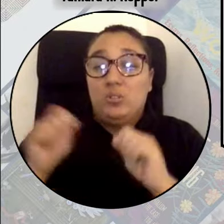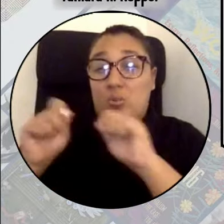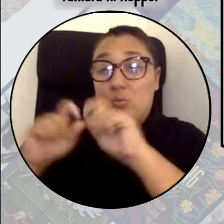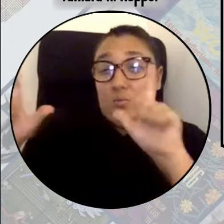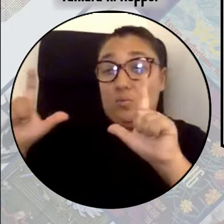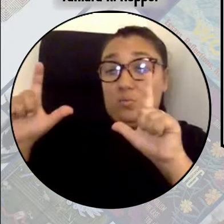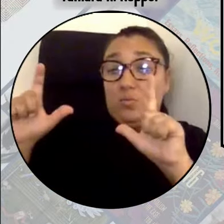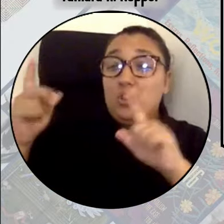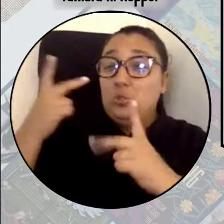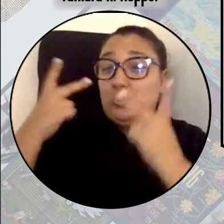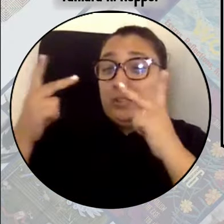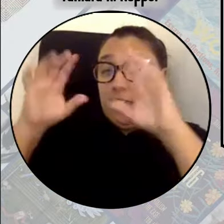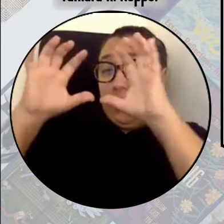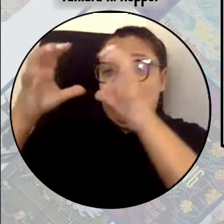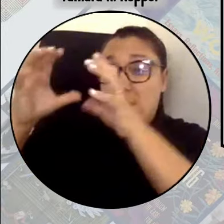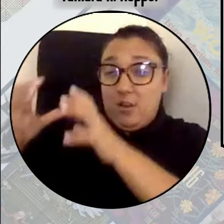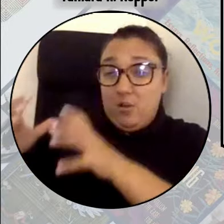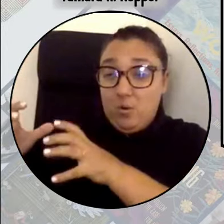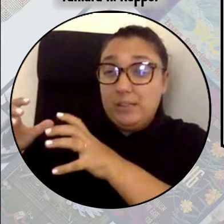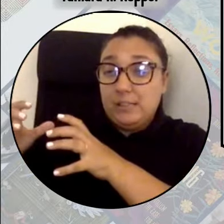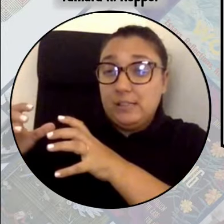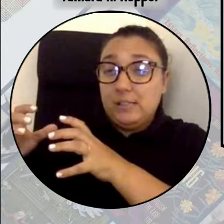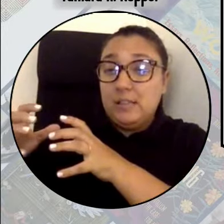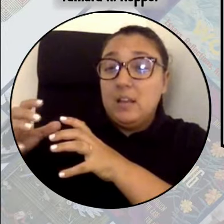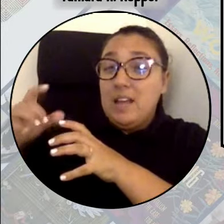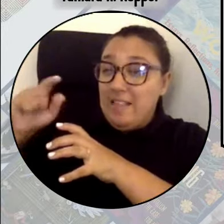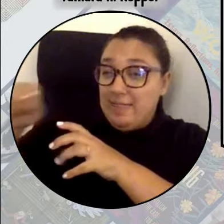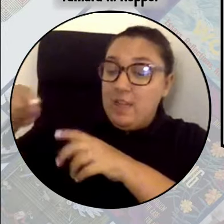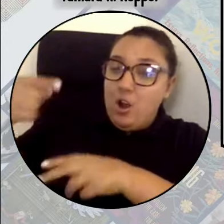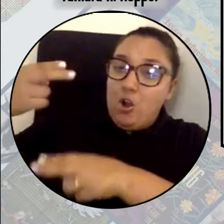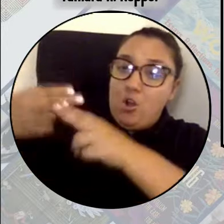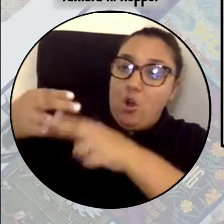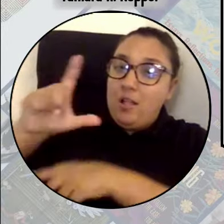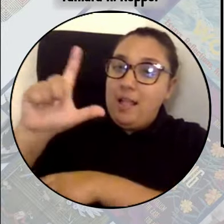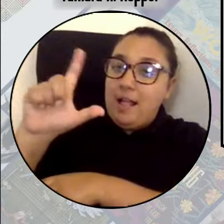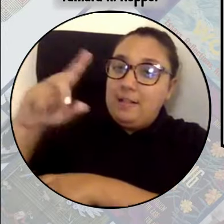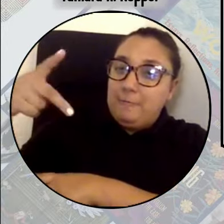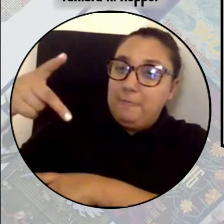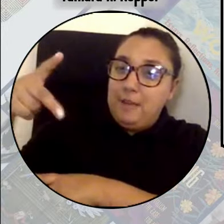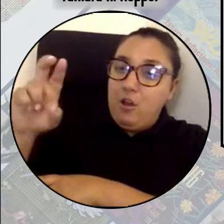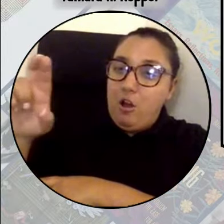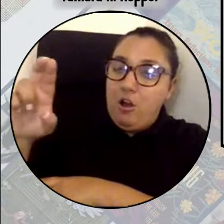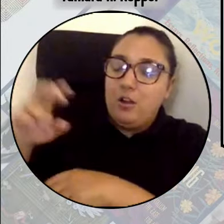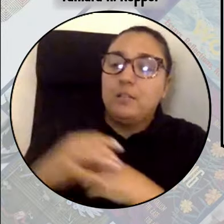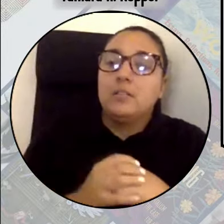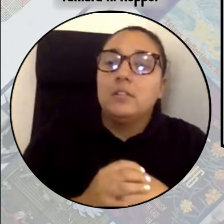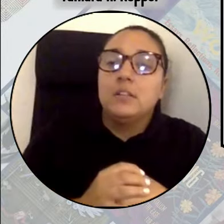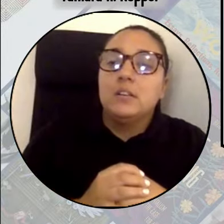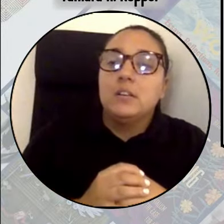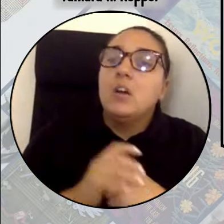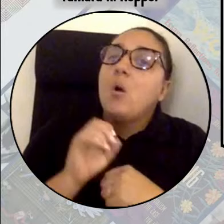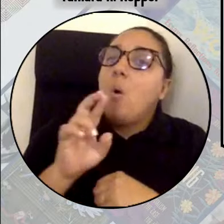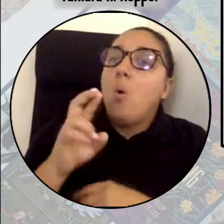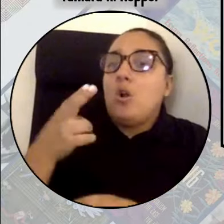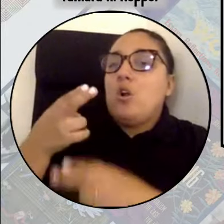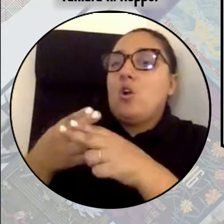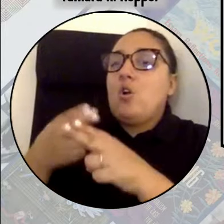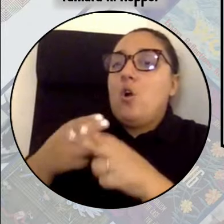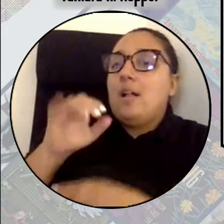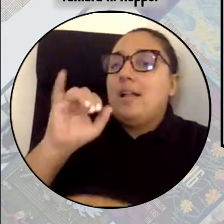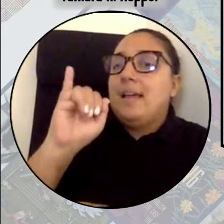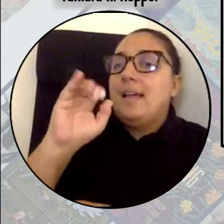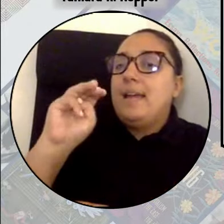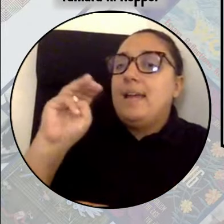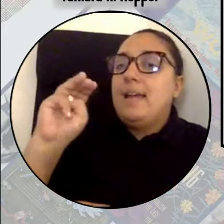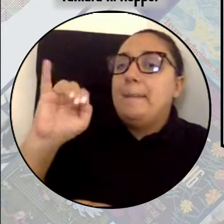of admission that would be considered LPRs, right? Legal, lawful permanent resident, or immigrant, right? So when the state